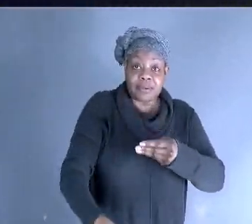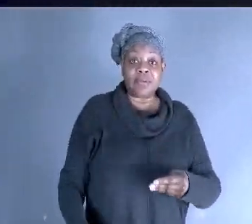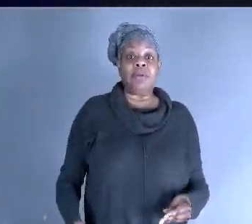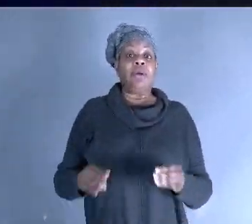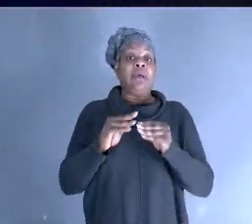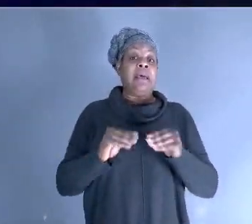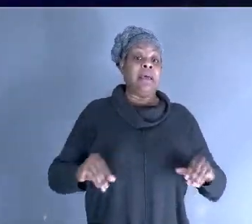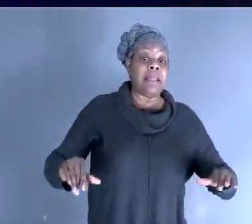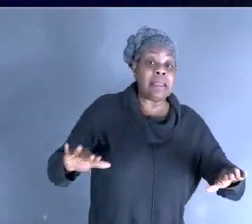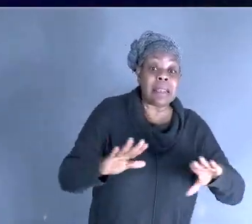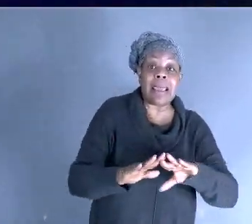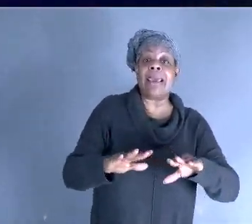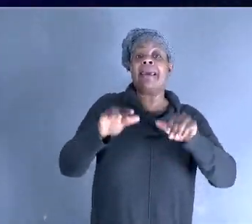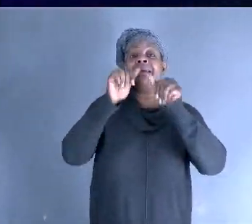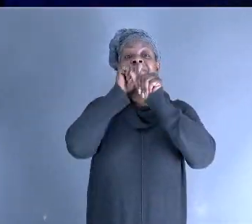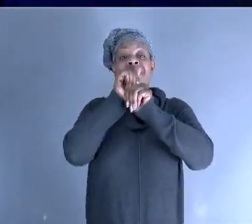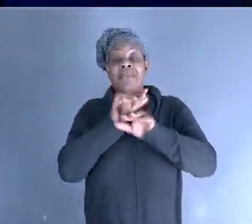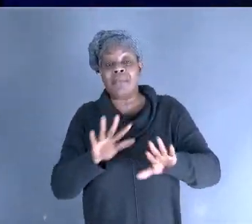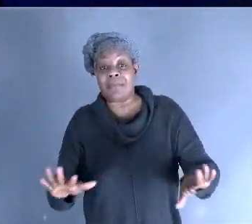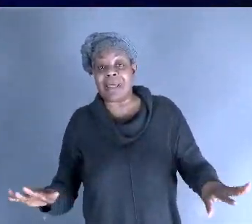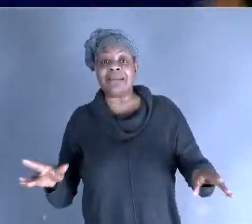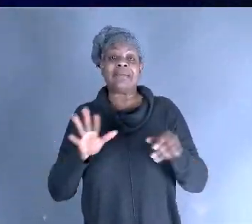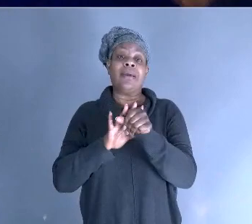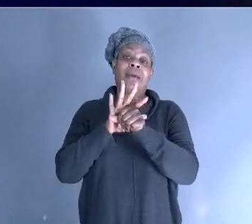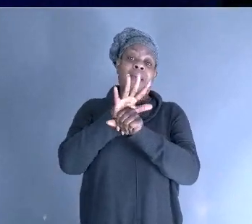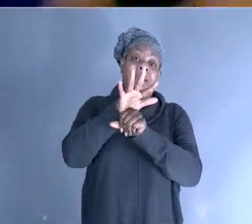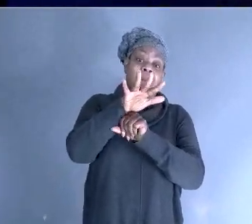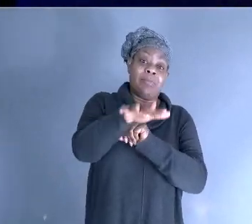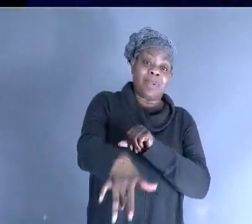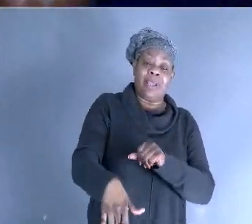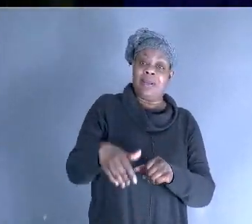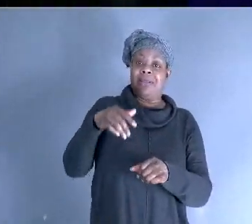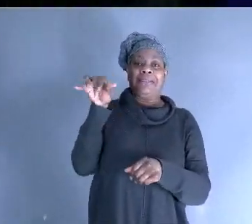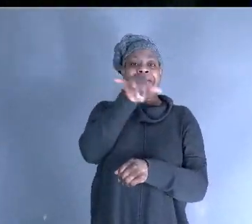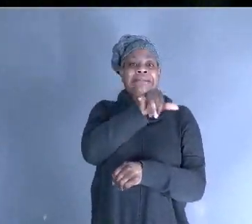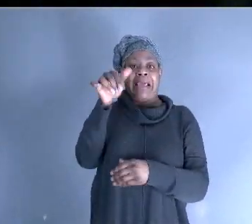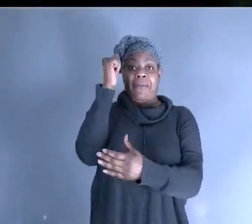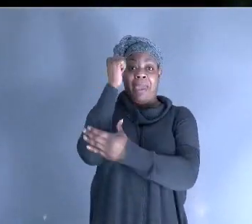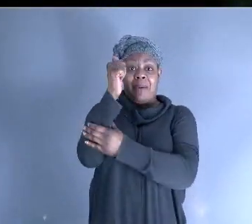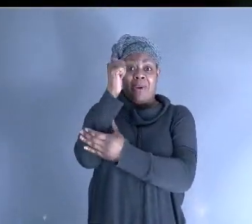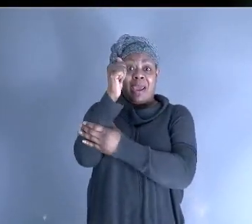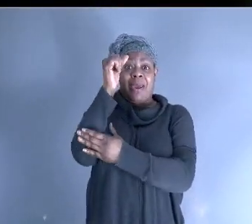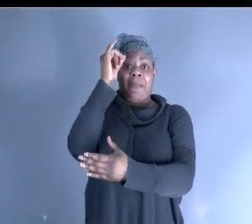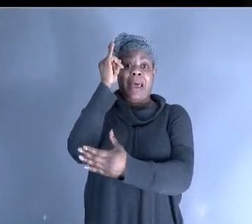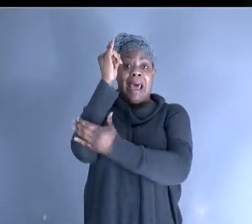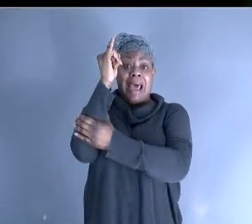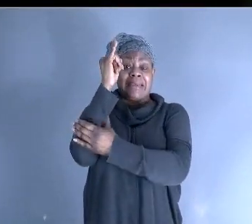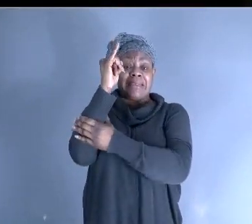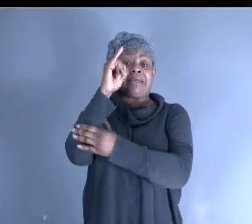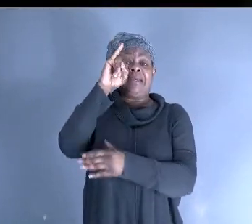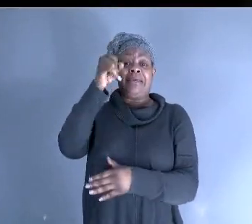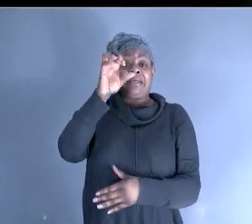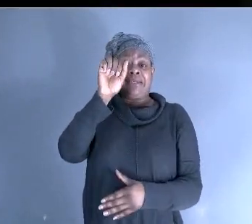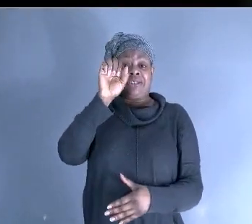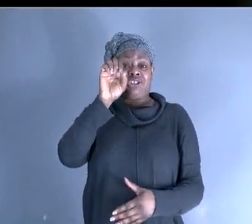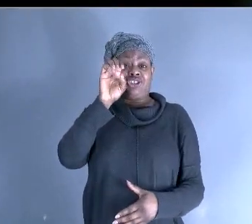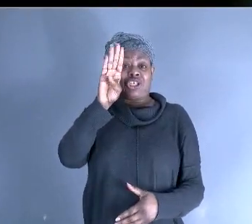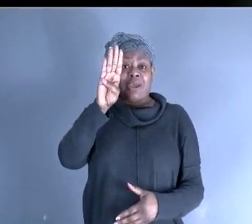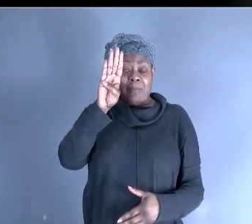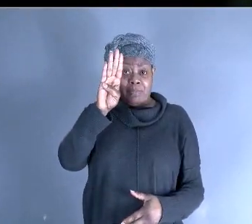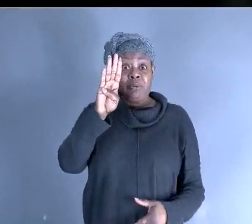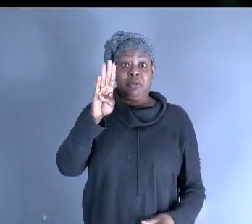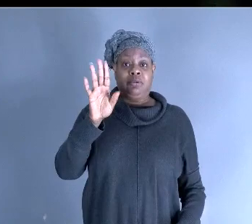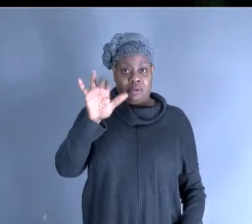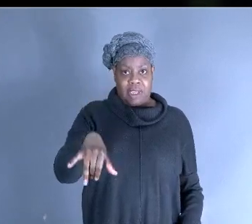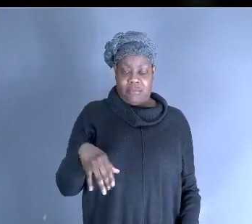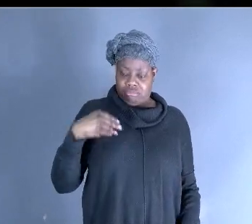and blessings and an overflow. And the abundance of Abraham, Isaac, and Jacob. Solomon asked for wisdom,